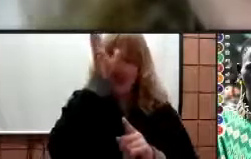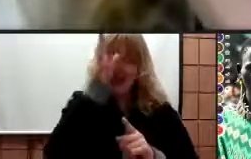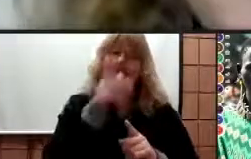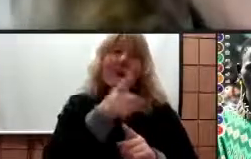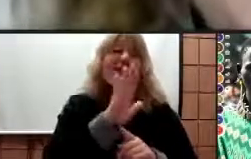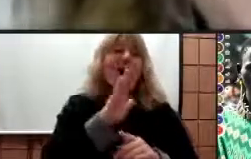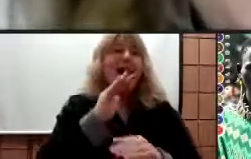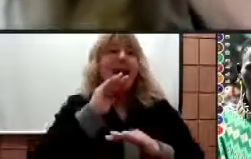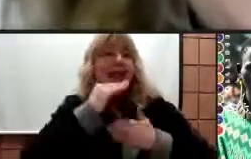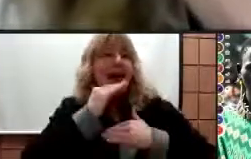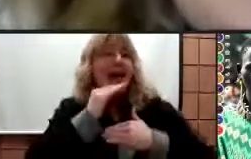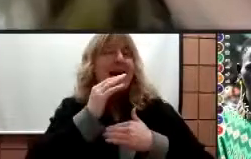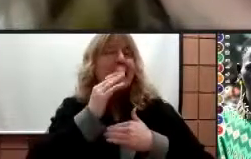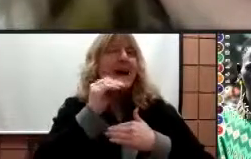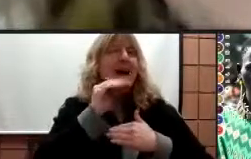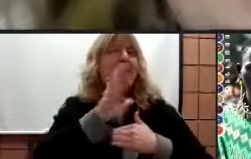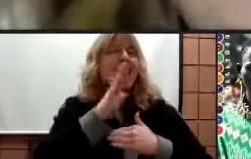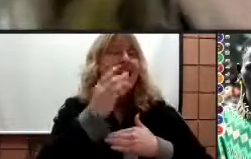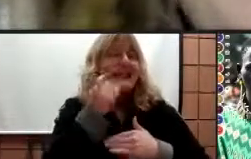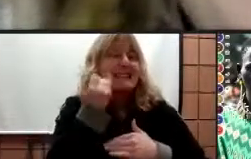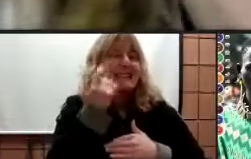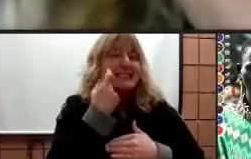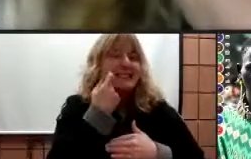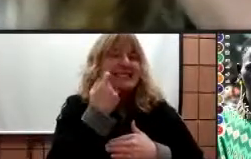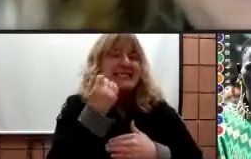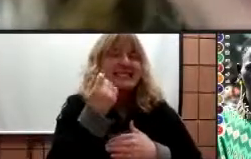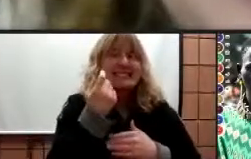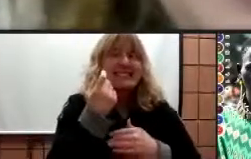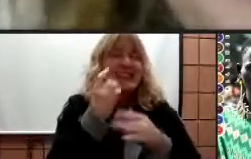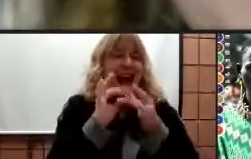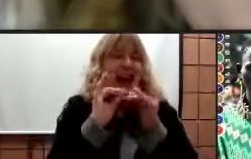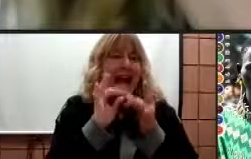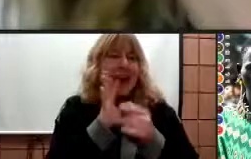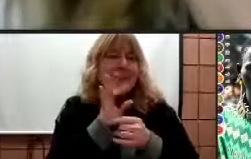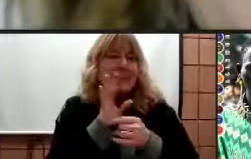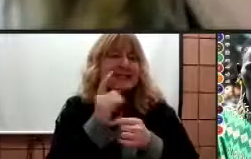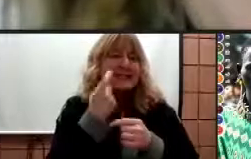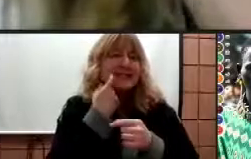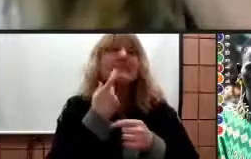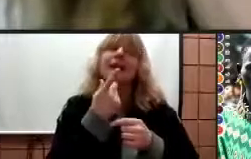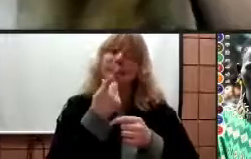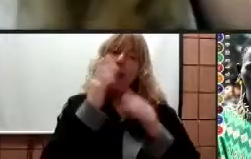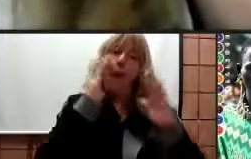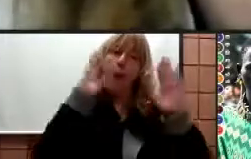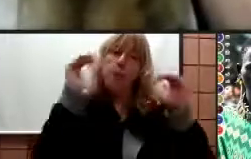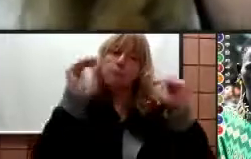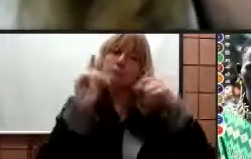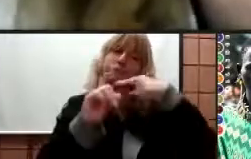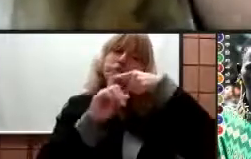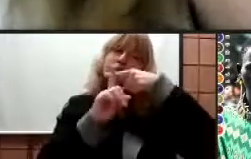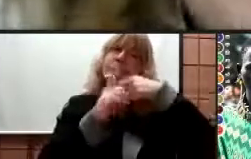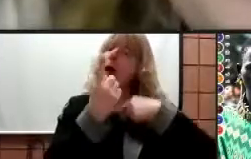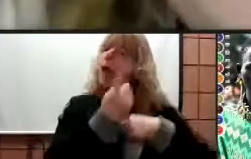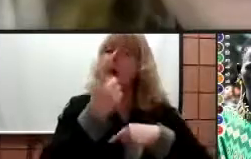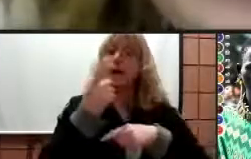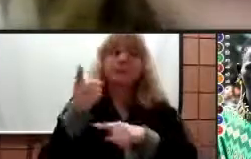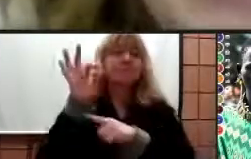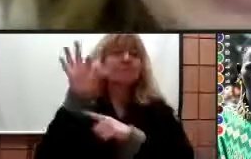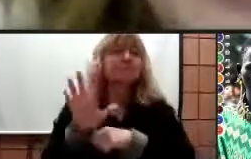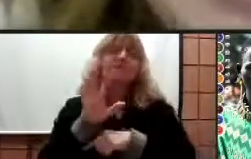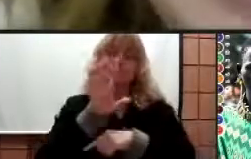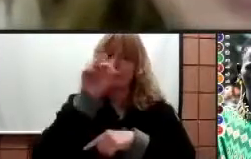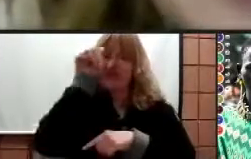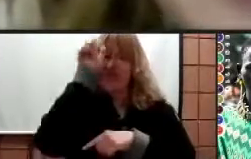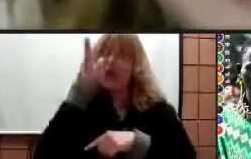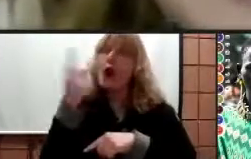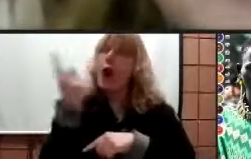hopeful comments, because Rev always gives us the hope at the end. So thank you so much for being with us.